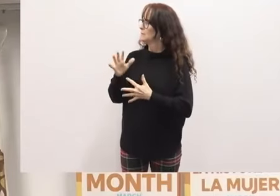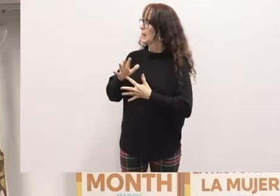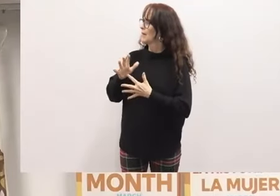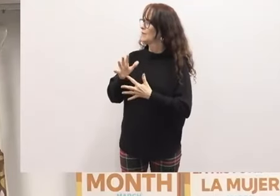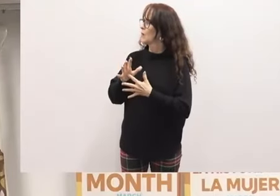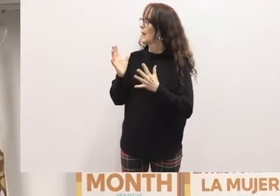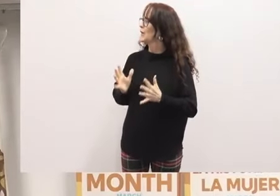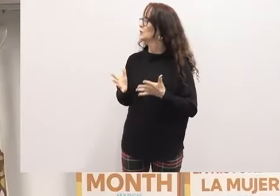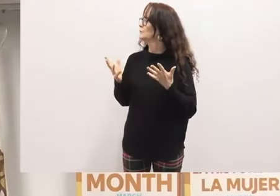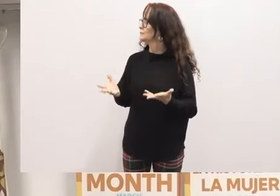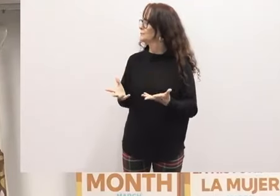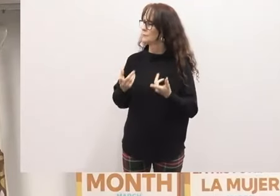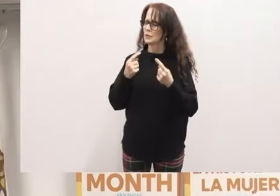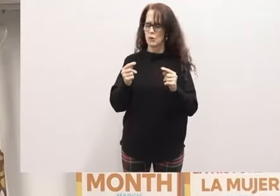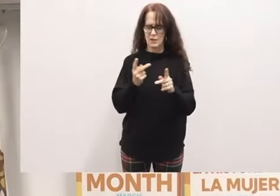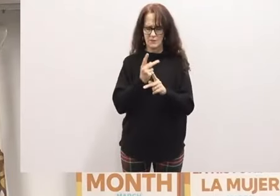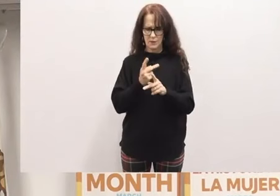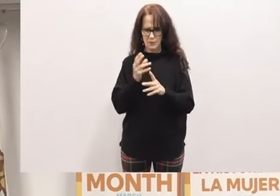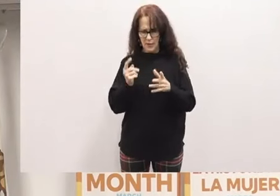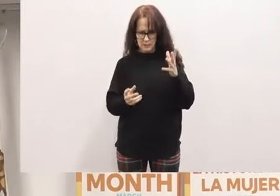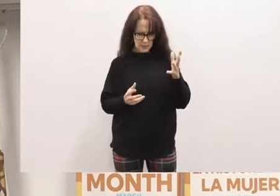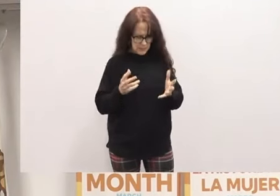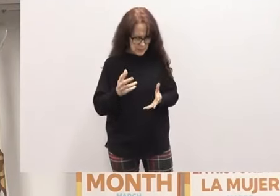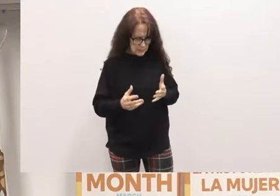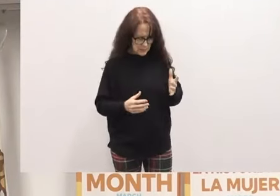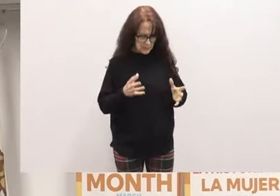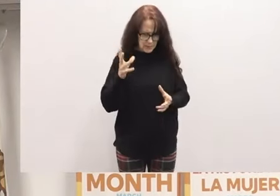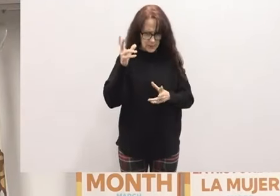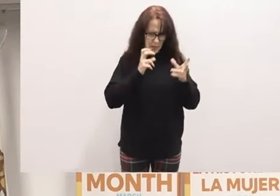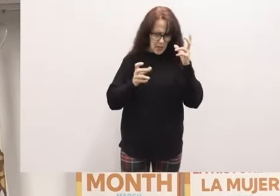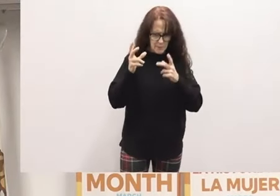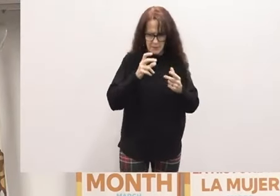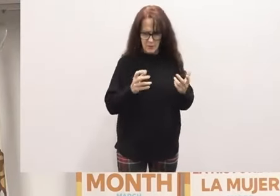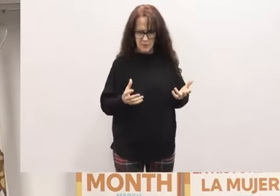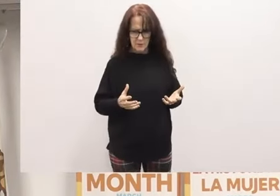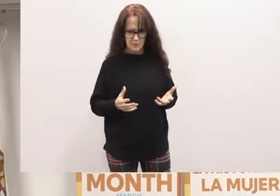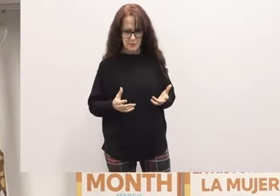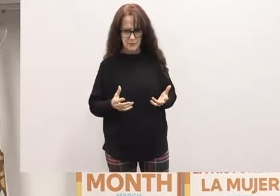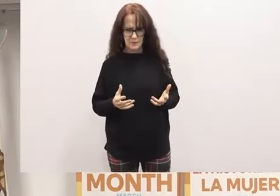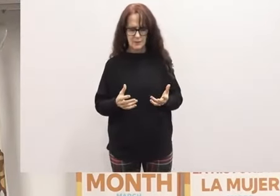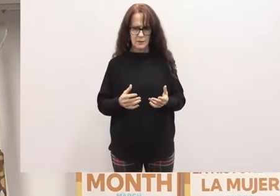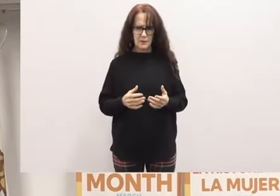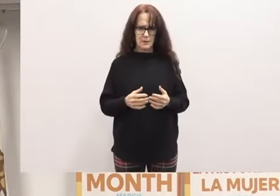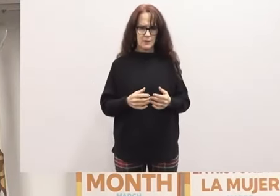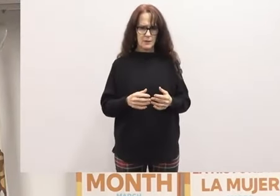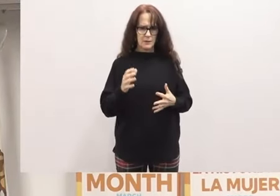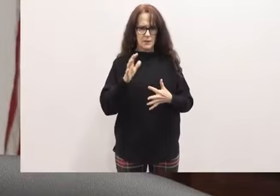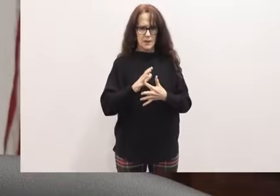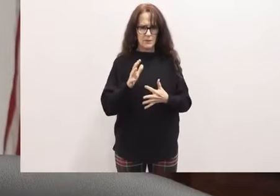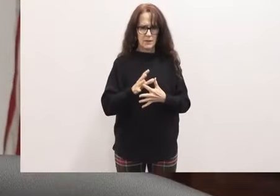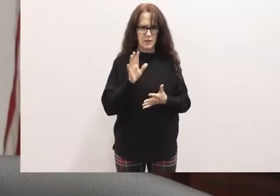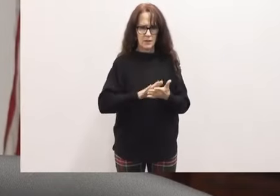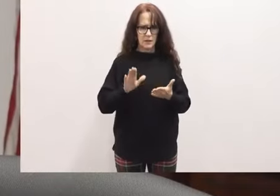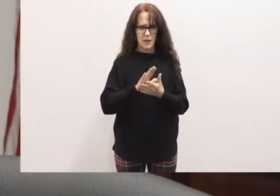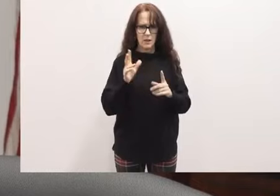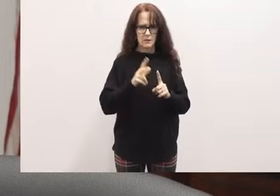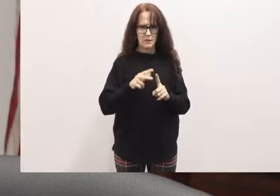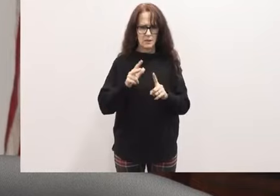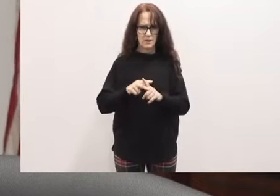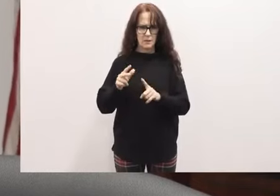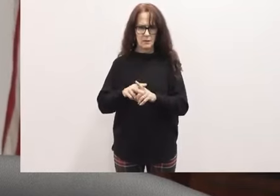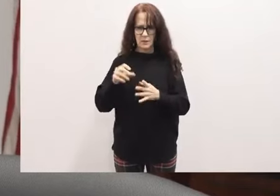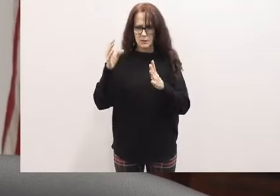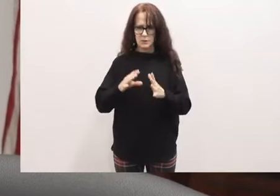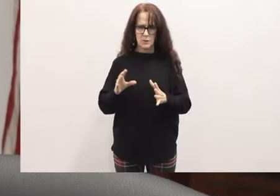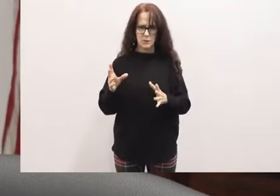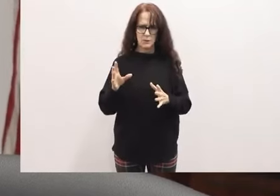grader, and I'm trying to figure this out, and I'm hearing the buzz about in 11th grade college applications, students